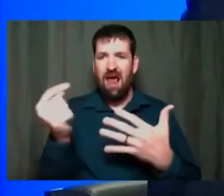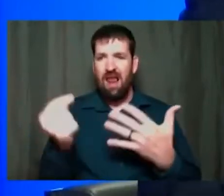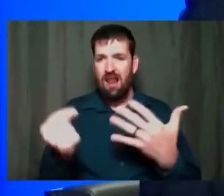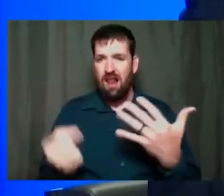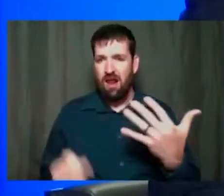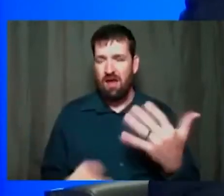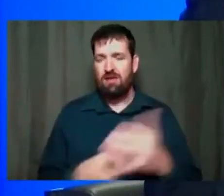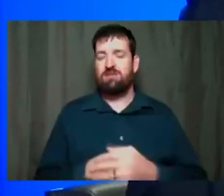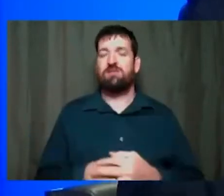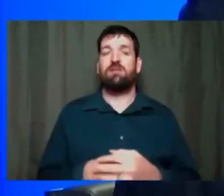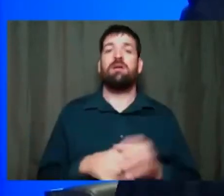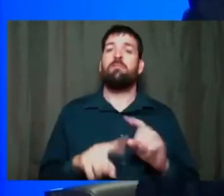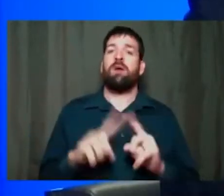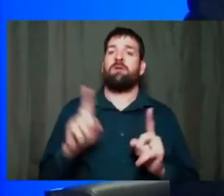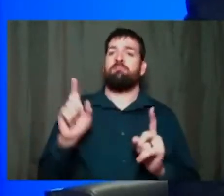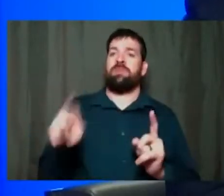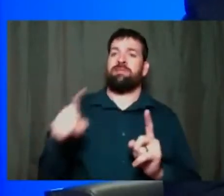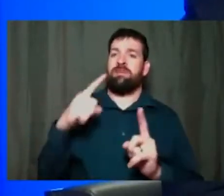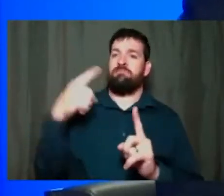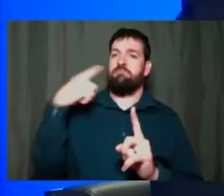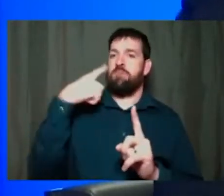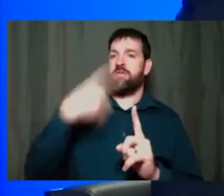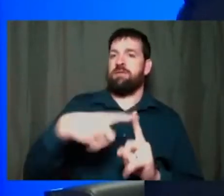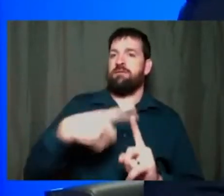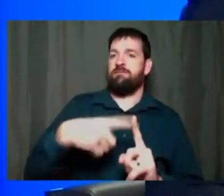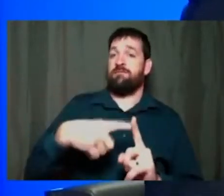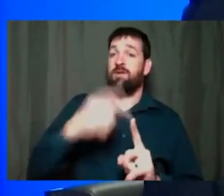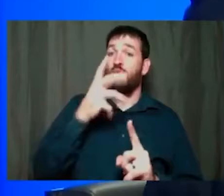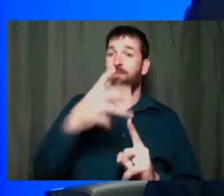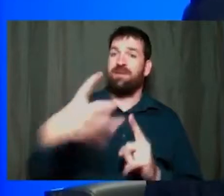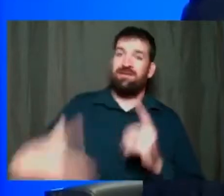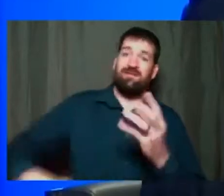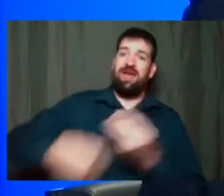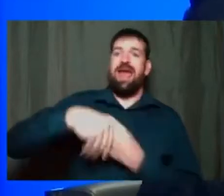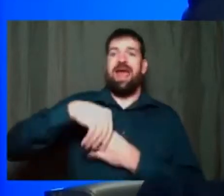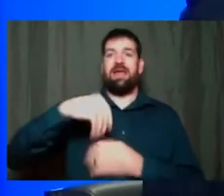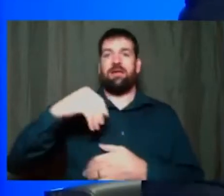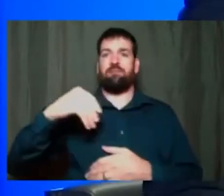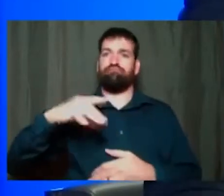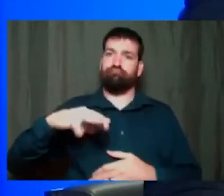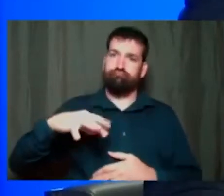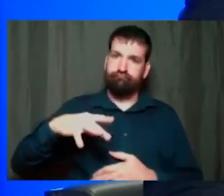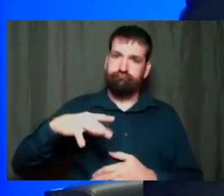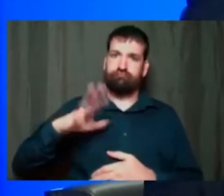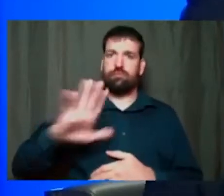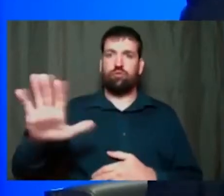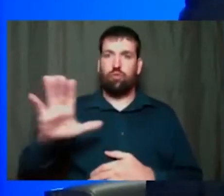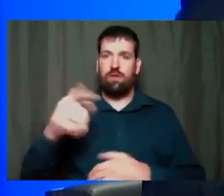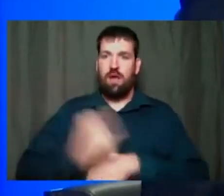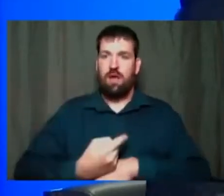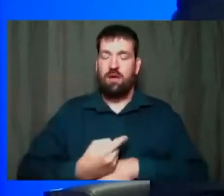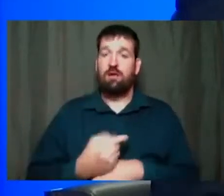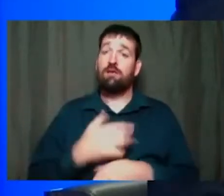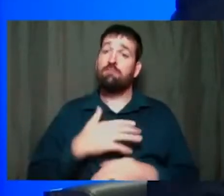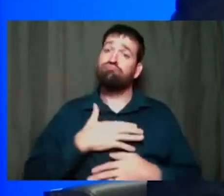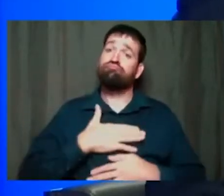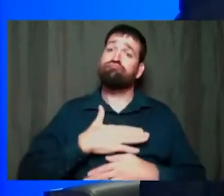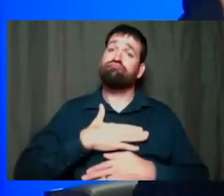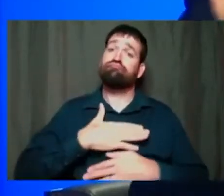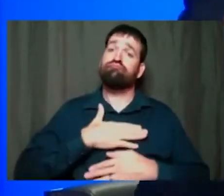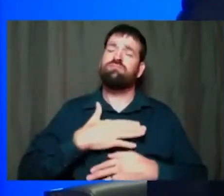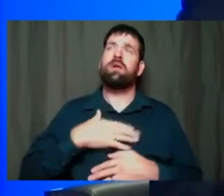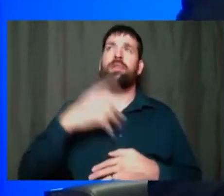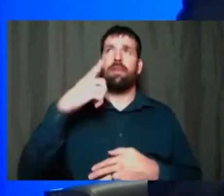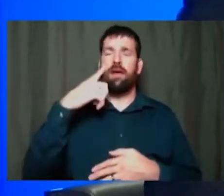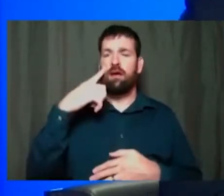it has to be positive, something that you would be adding to your day. And kind of, as you're continuing to breathe, think about how that might look in your day.